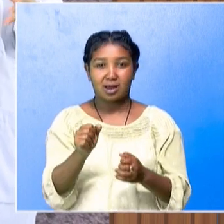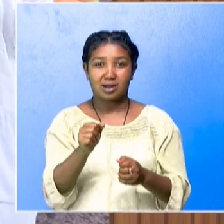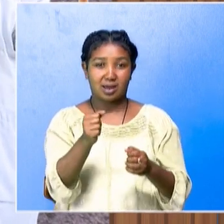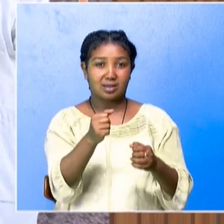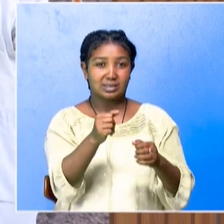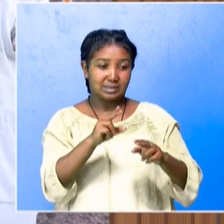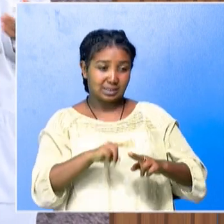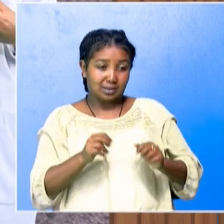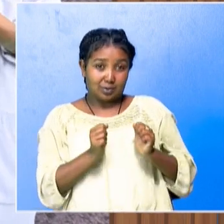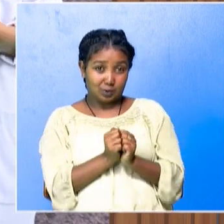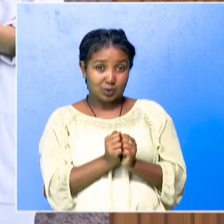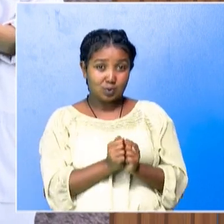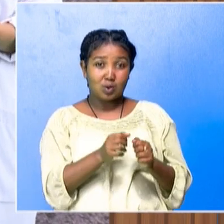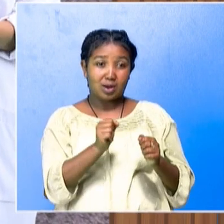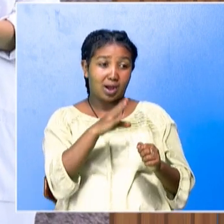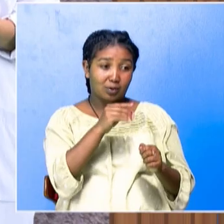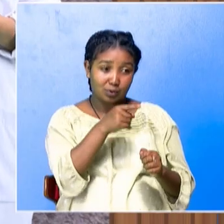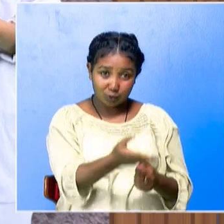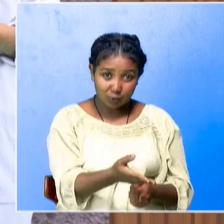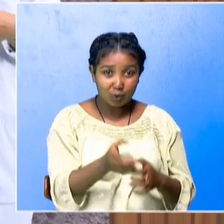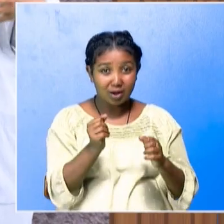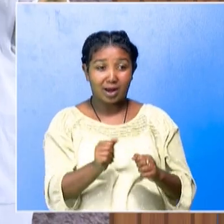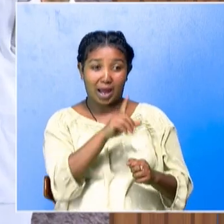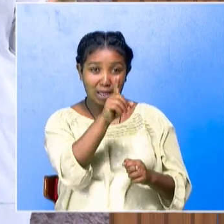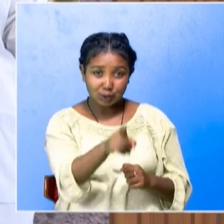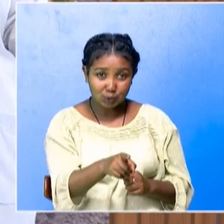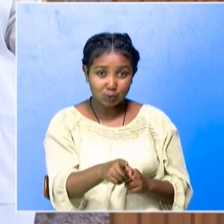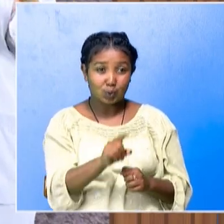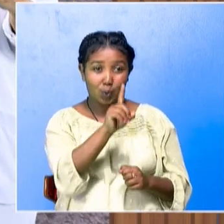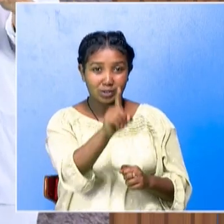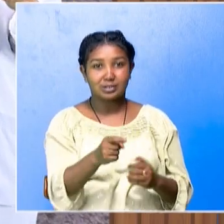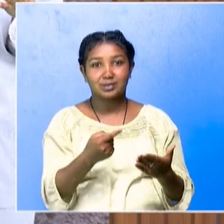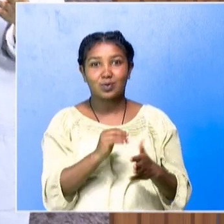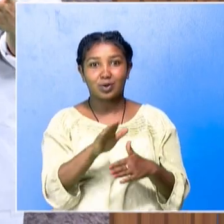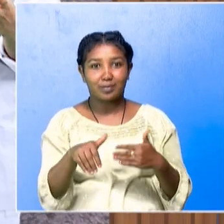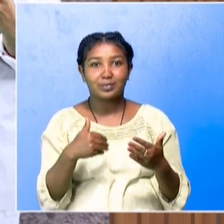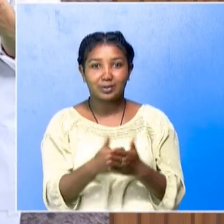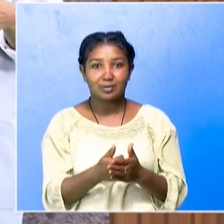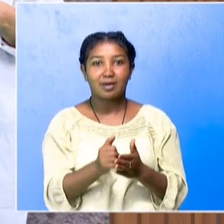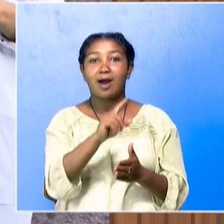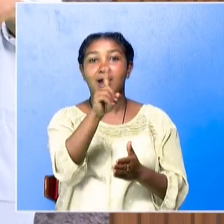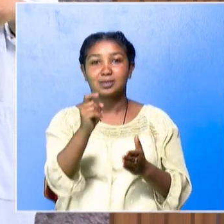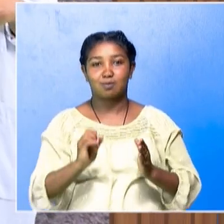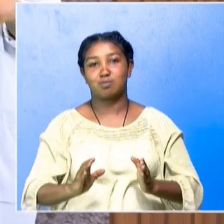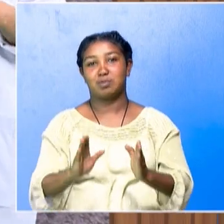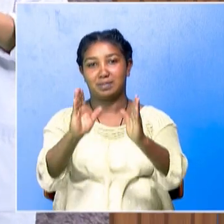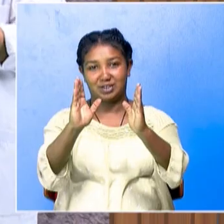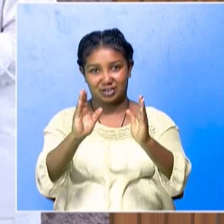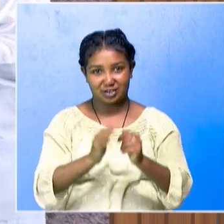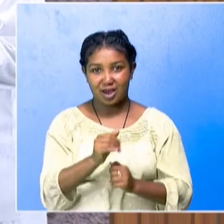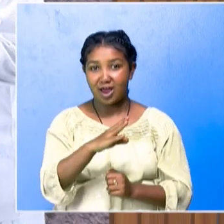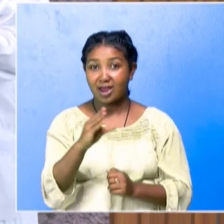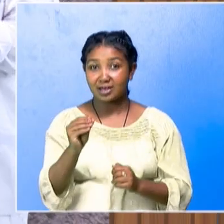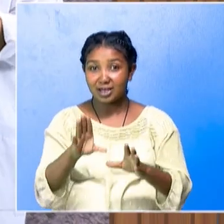sit with you? Can I talk to you? Can I ask you question? These are asking a permission,